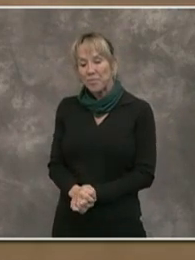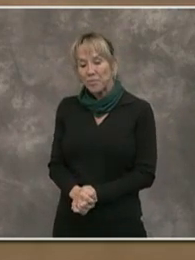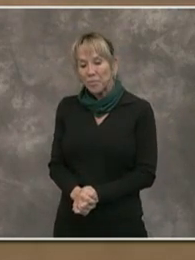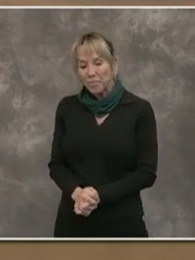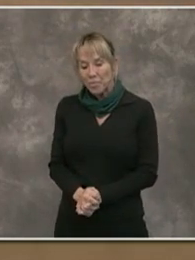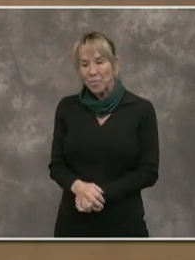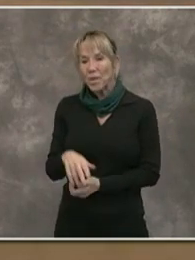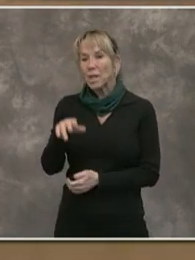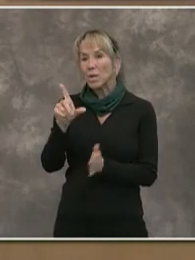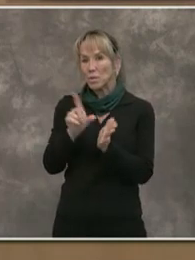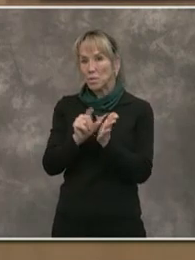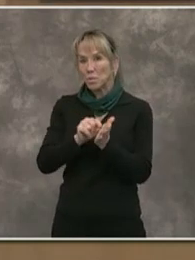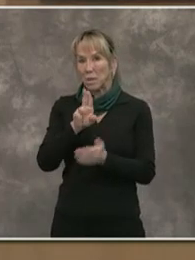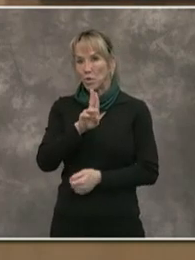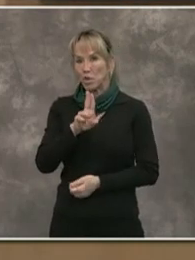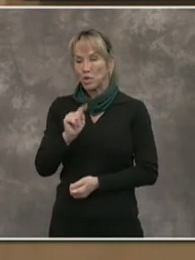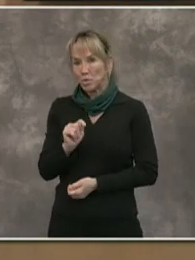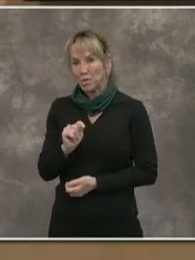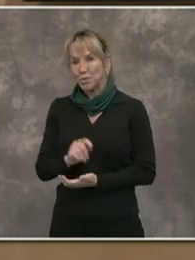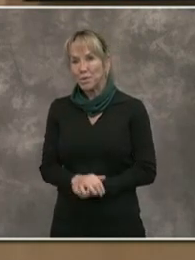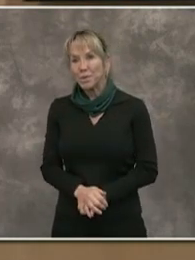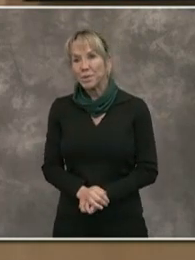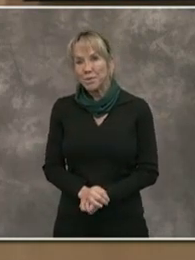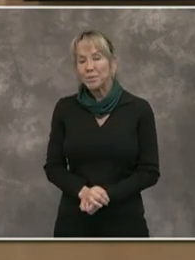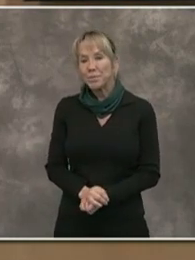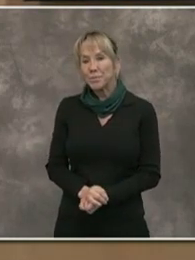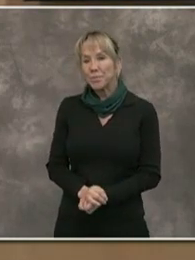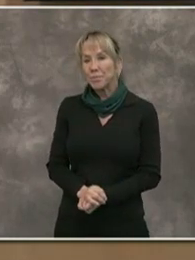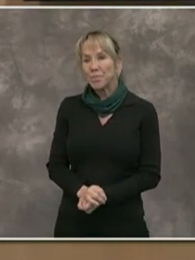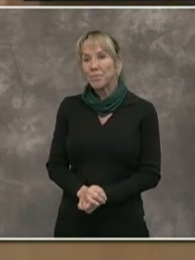Union Tribune, please state your name and question.